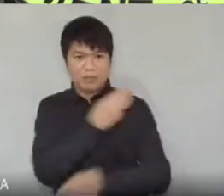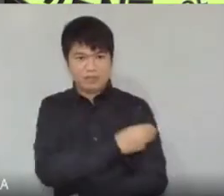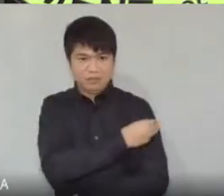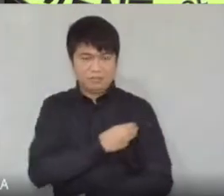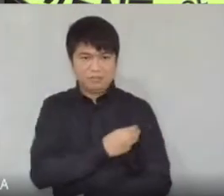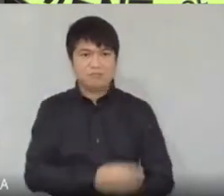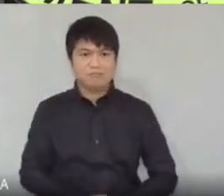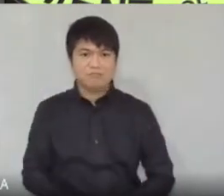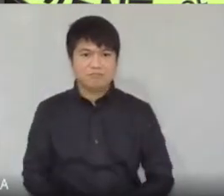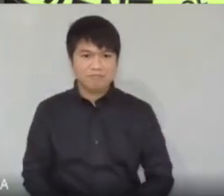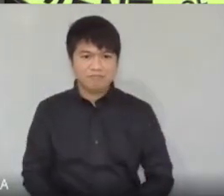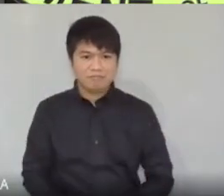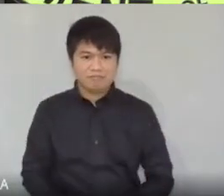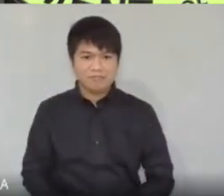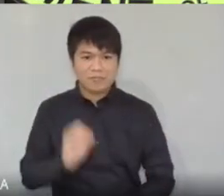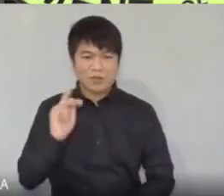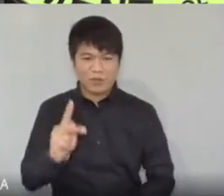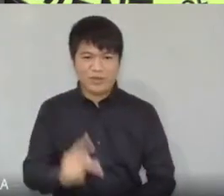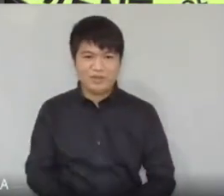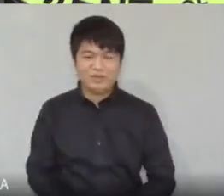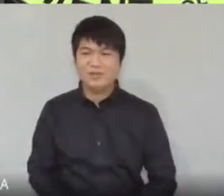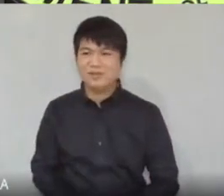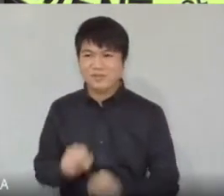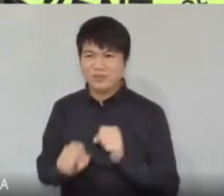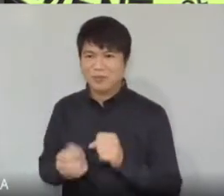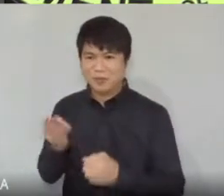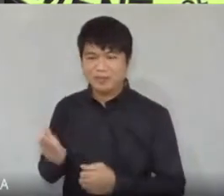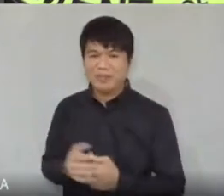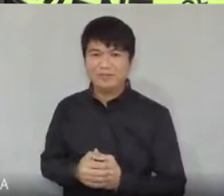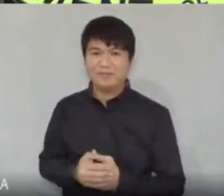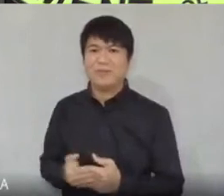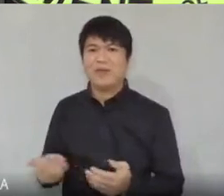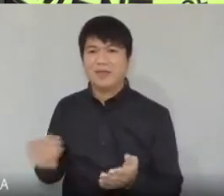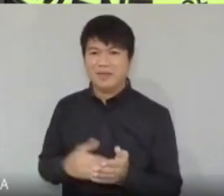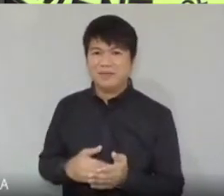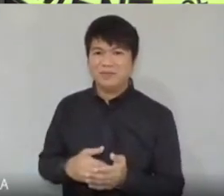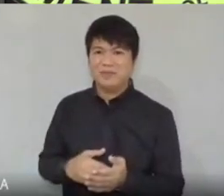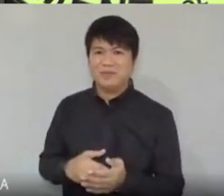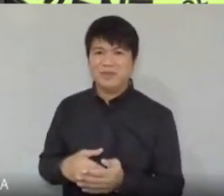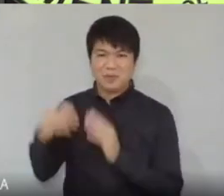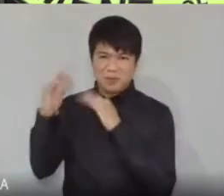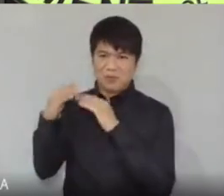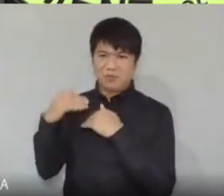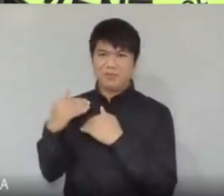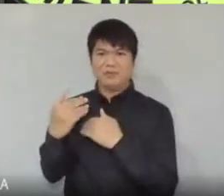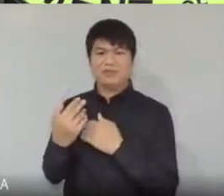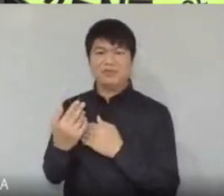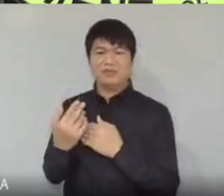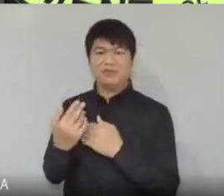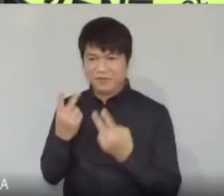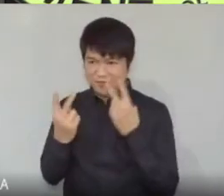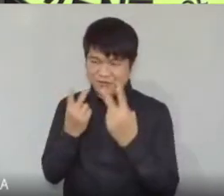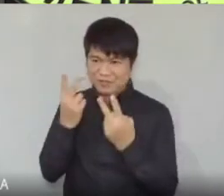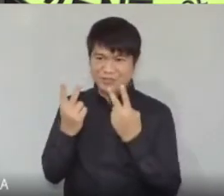page so that you can view our next session, presenting to you our recommendations for